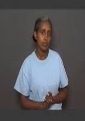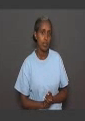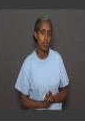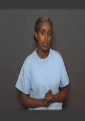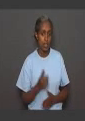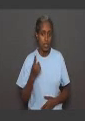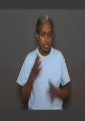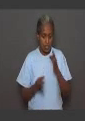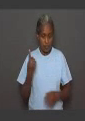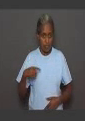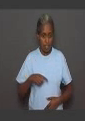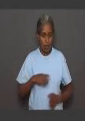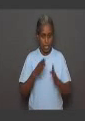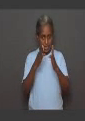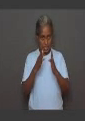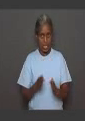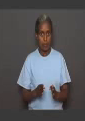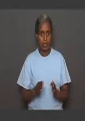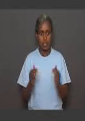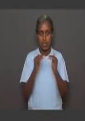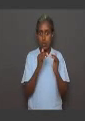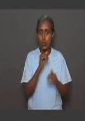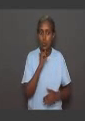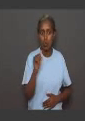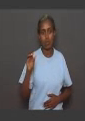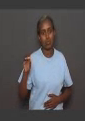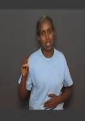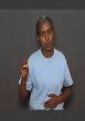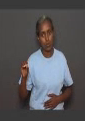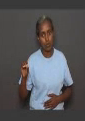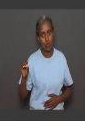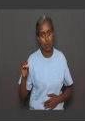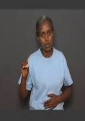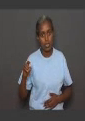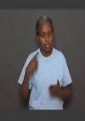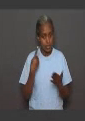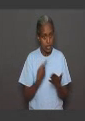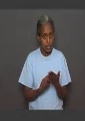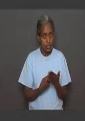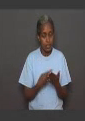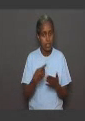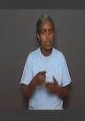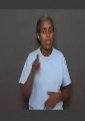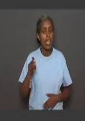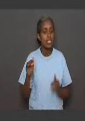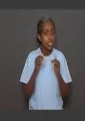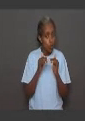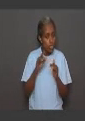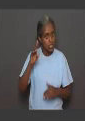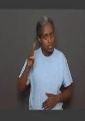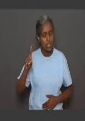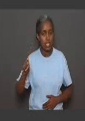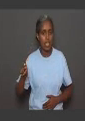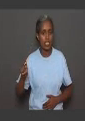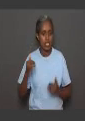If our determinant is not equal to 0, then x equals